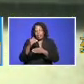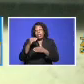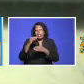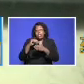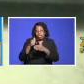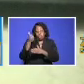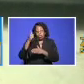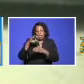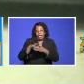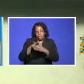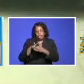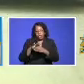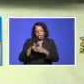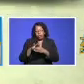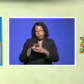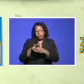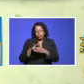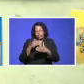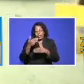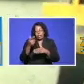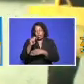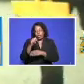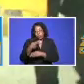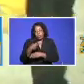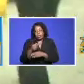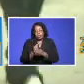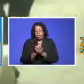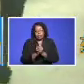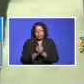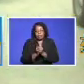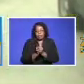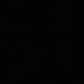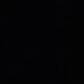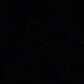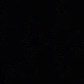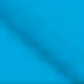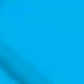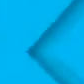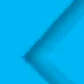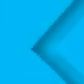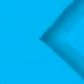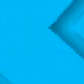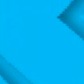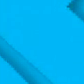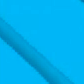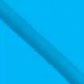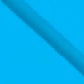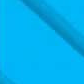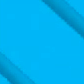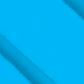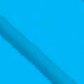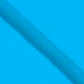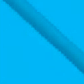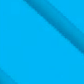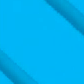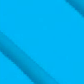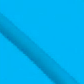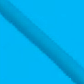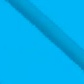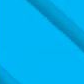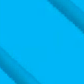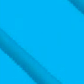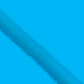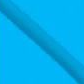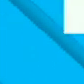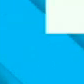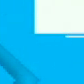Thursday. Cleopatra Murphy, ZNS Network News. If you missed anything, we've got you covered.